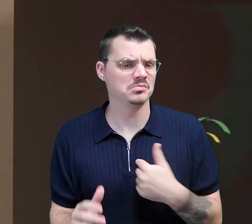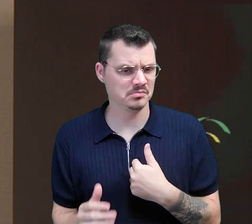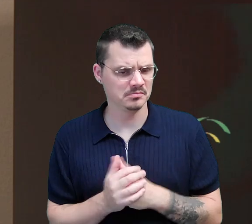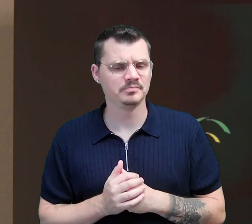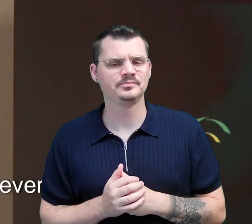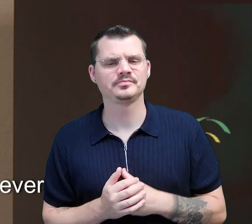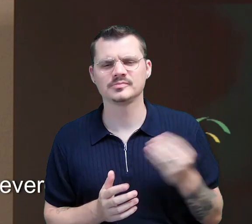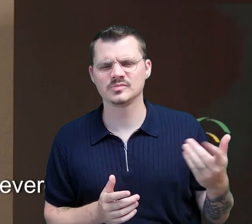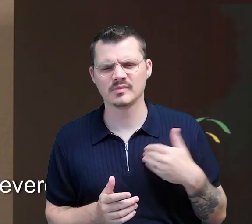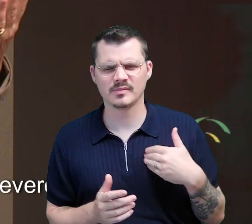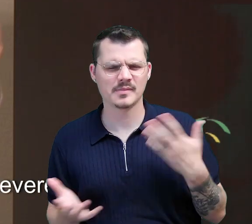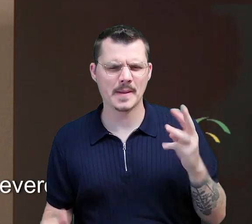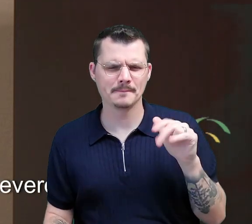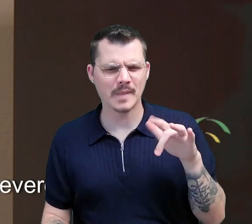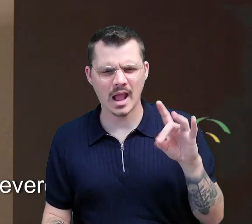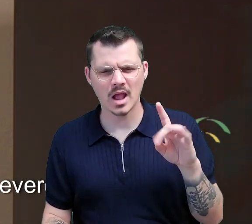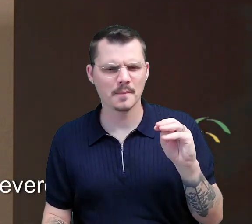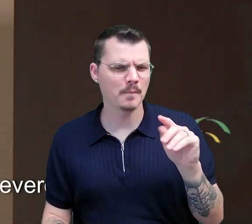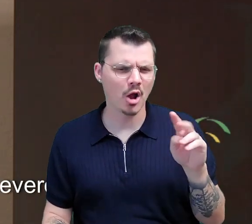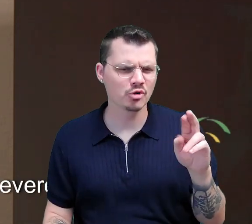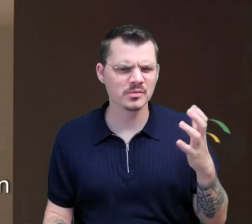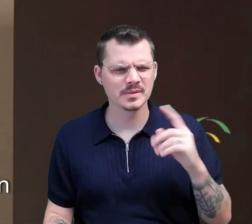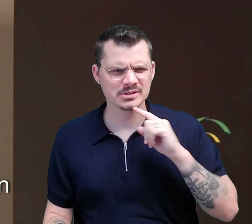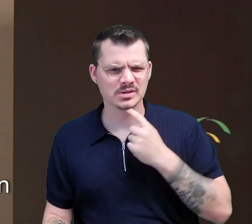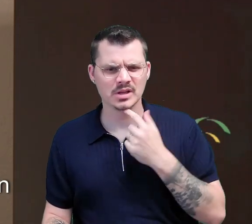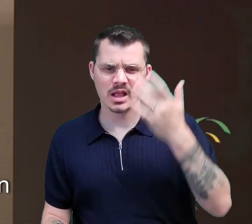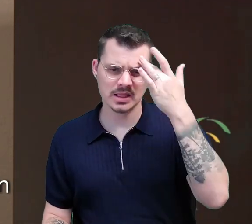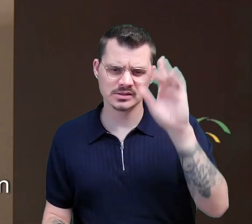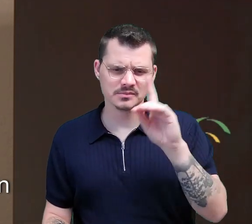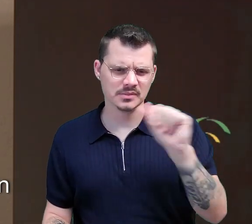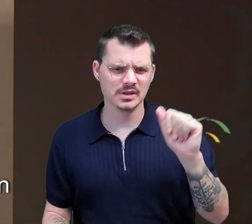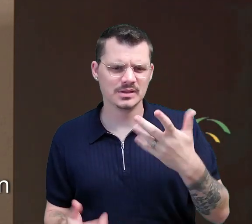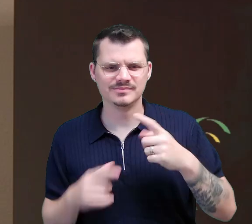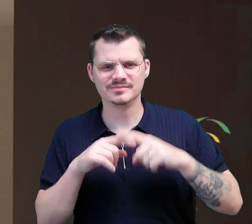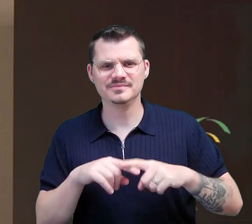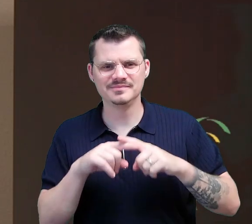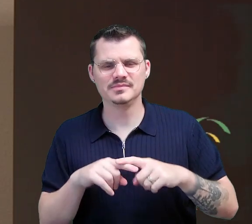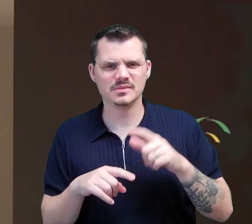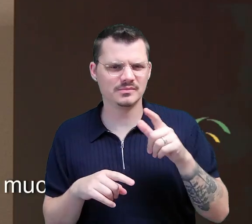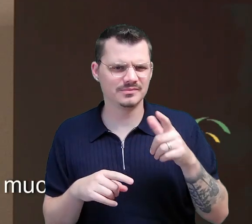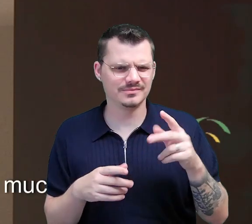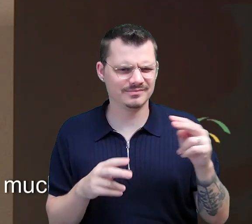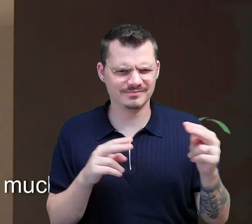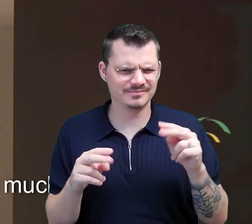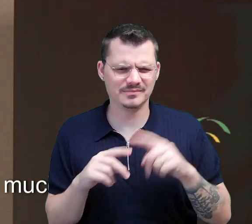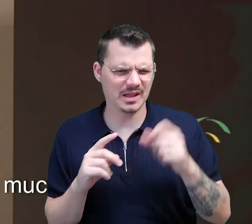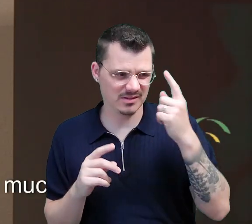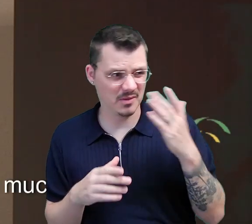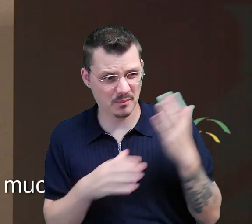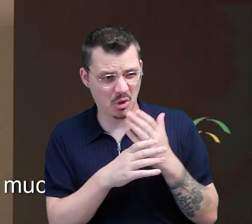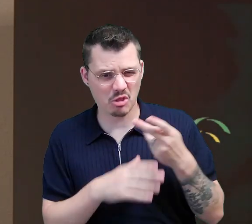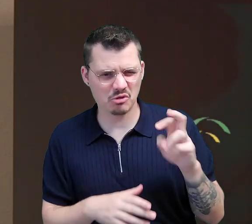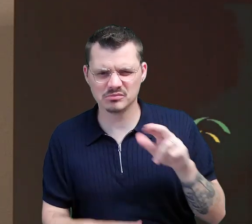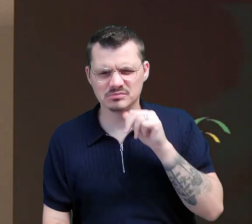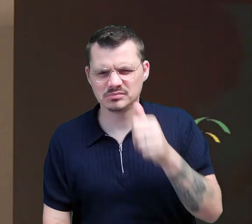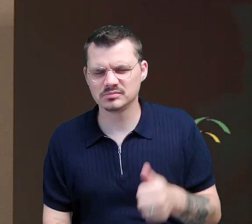she has, who knows, mild to moderate to severe intellectual disability, depending on who you read, but I don't think it really gets in our way